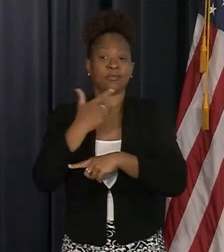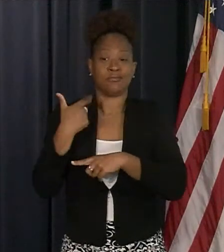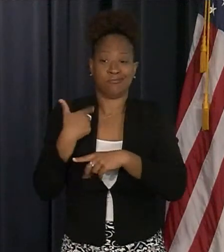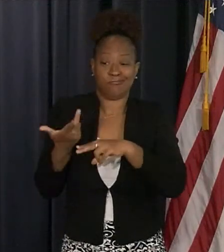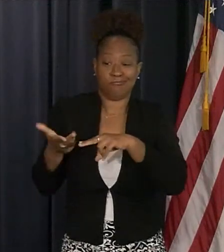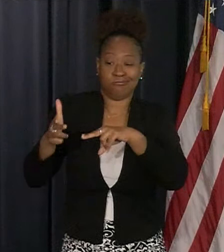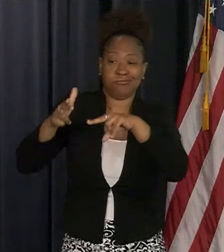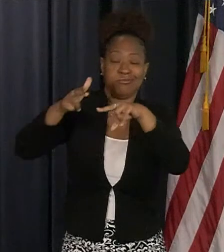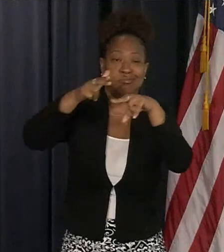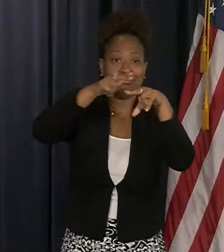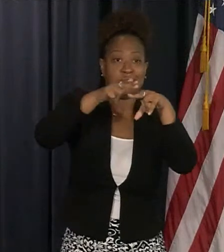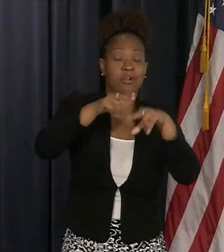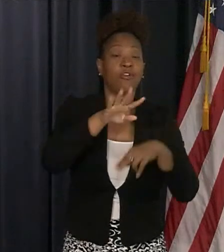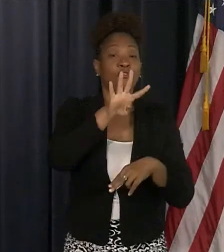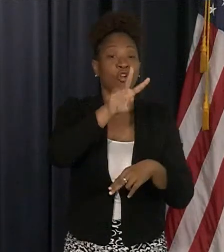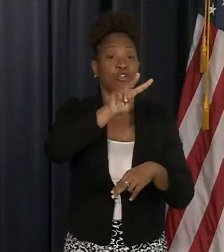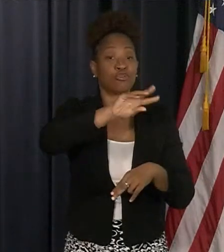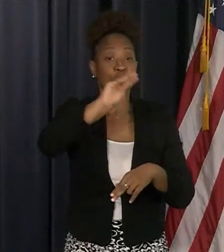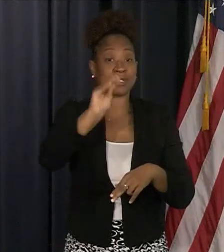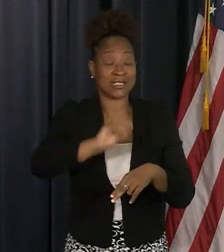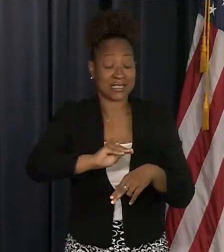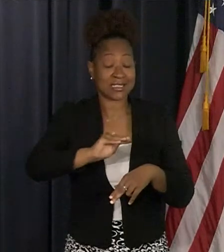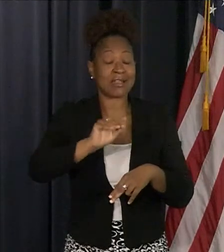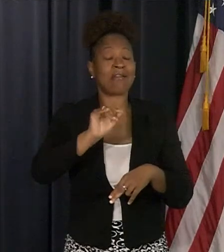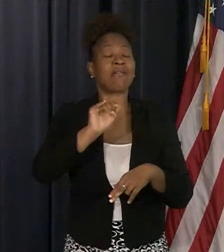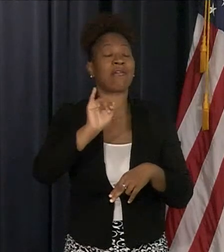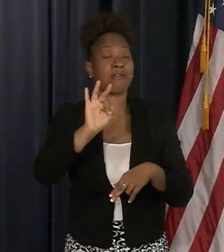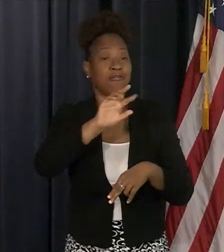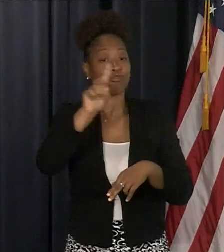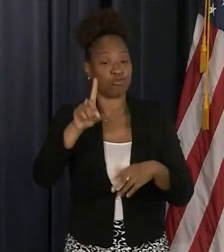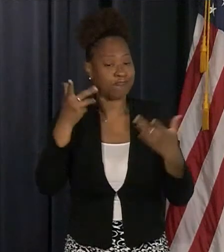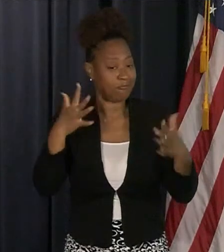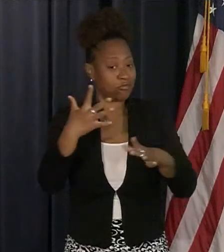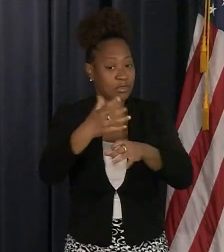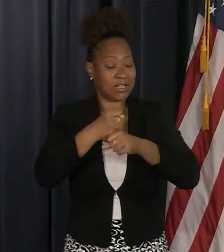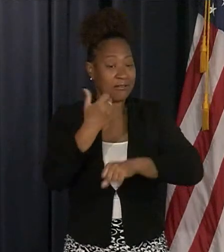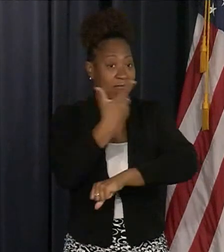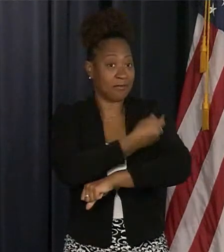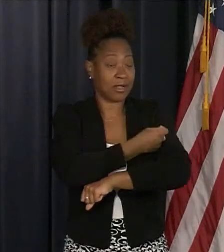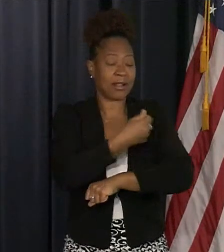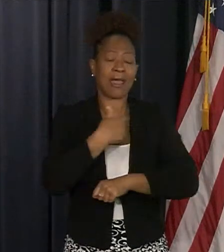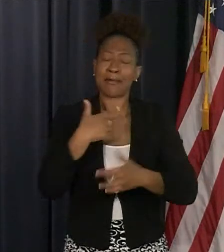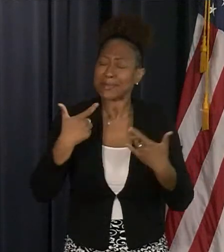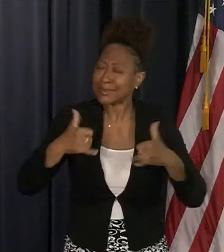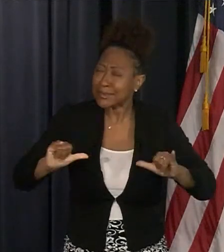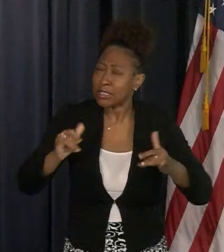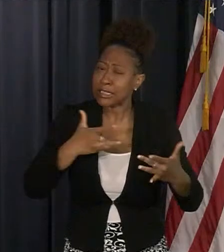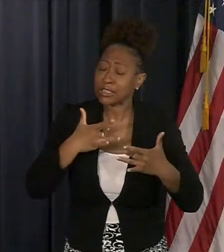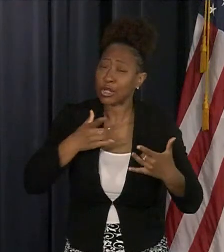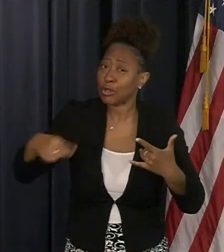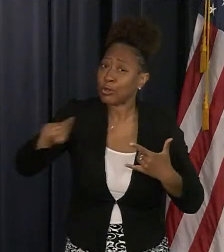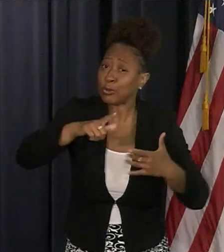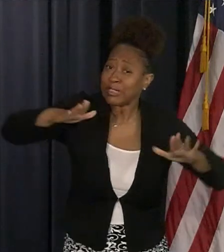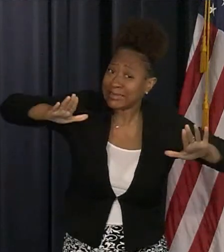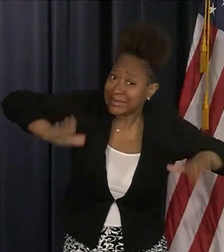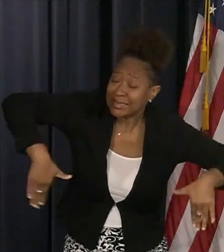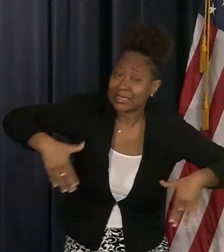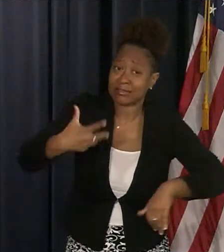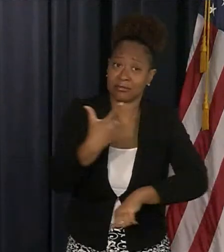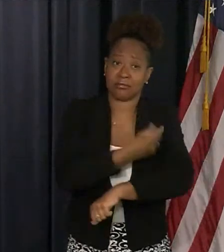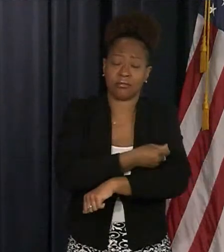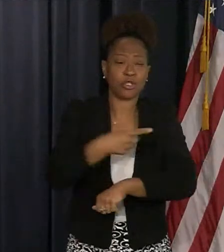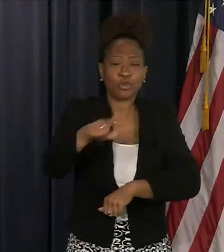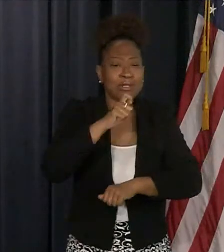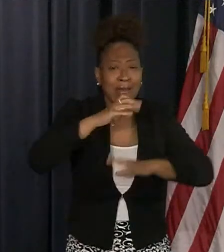cases. 42% of Detroiters have received the vaccine, but I am really concerned for those who haven't. They remain